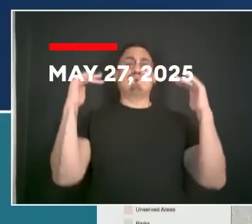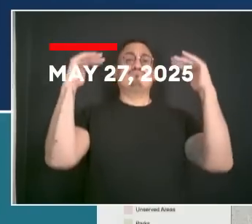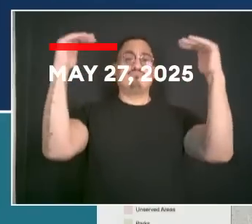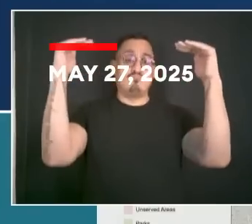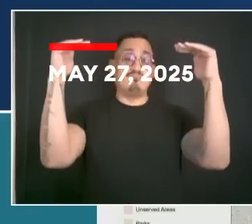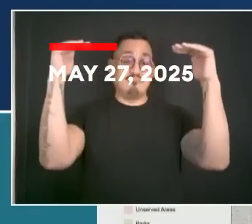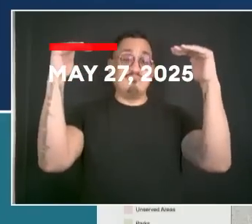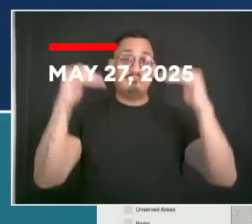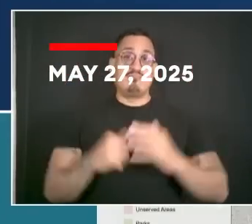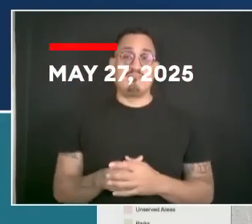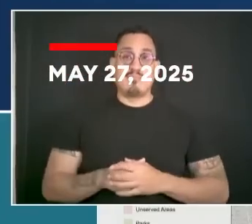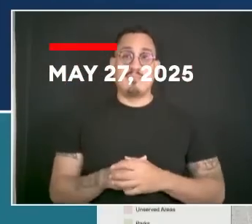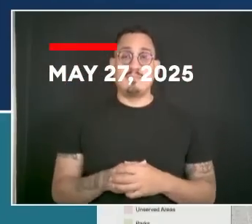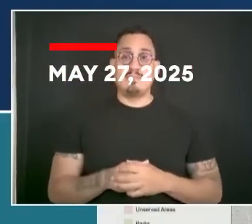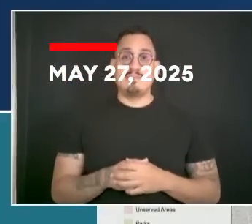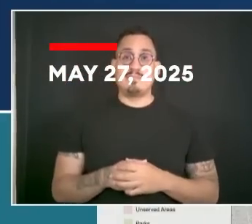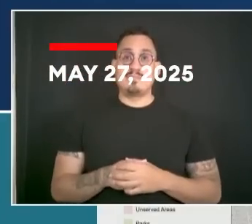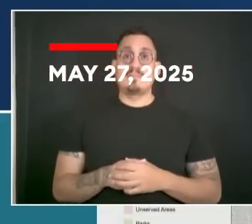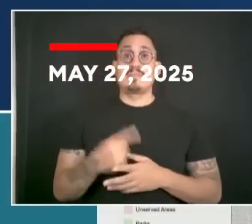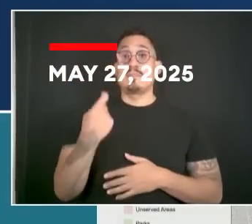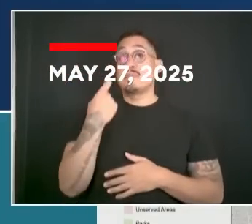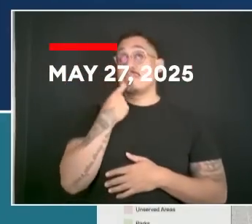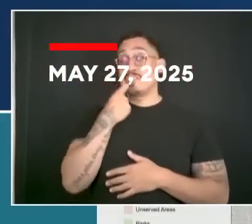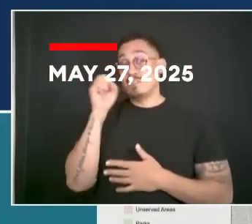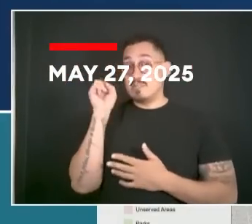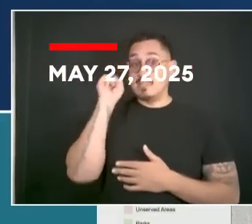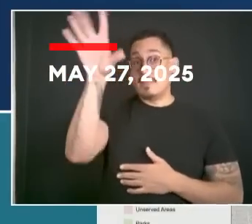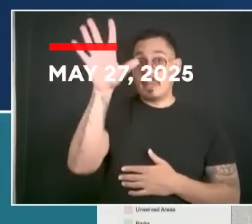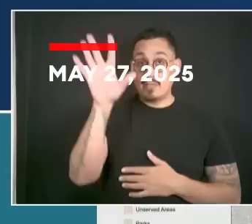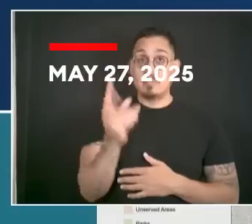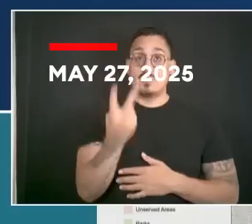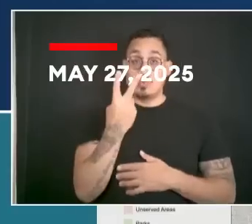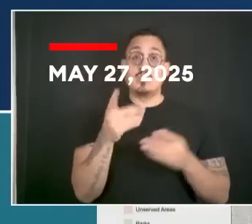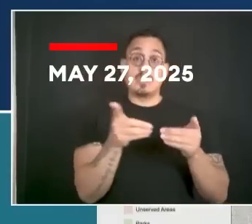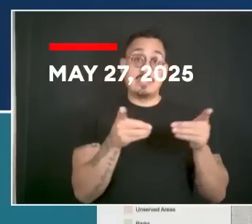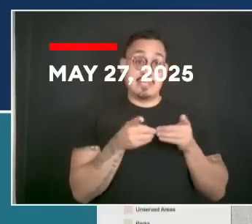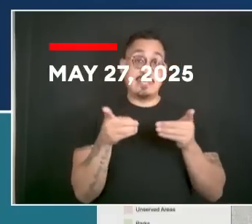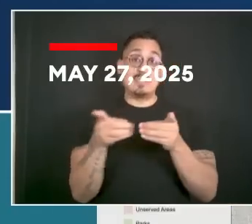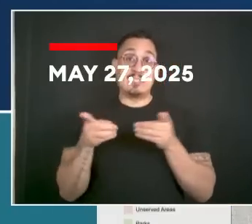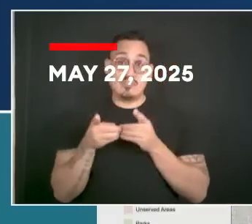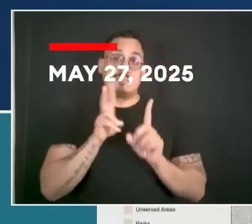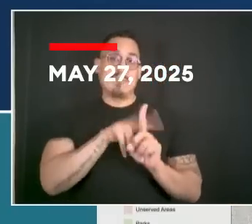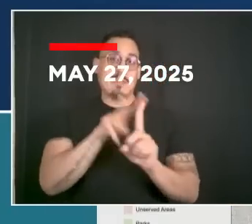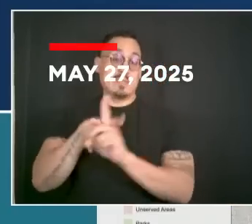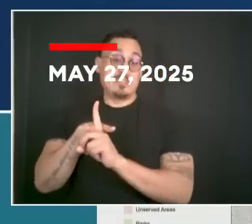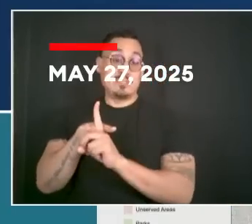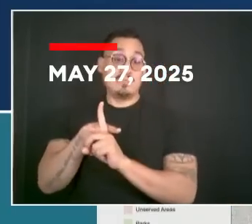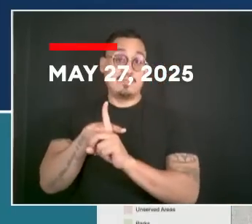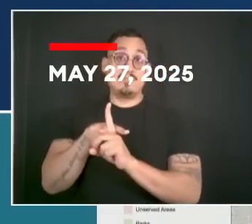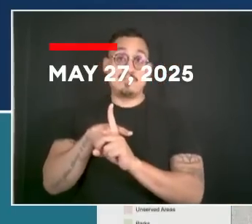applications for the first two community districts included in this initiative: Brooklyn Community District